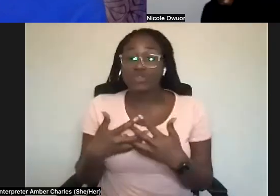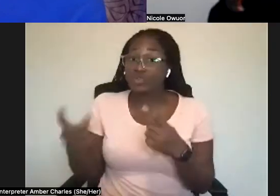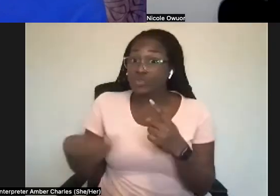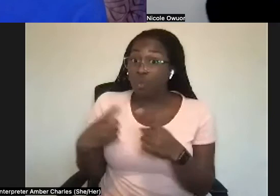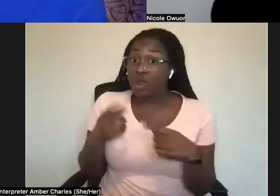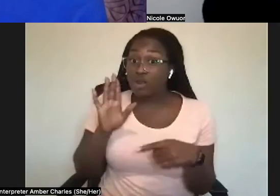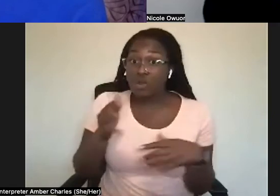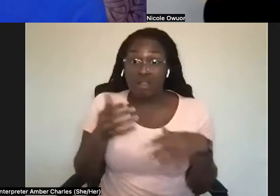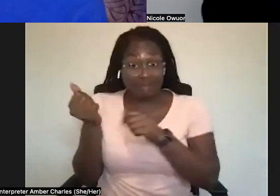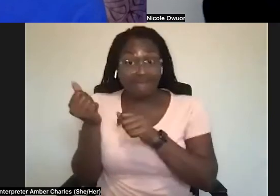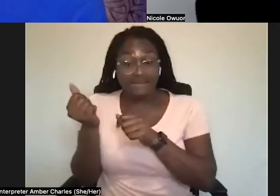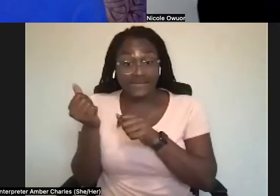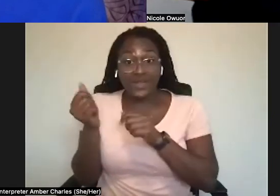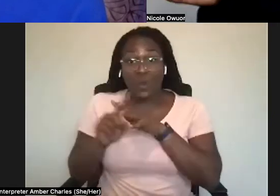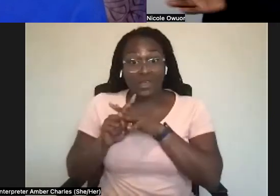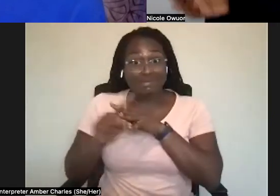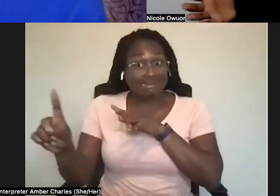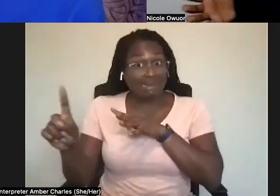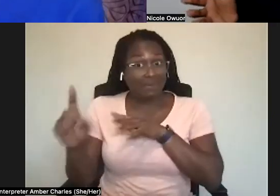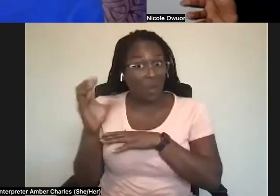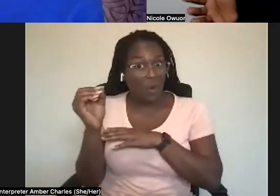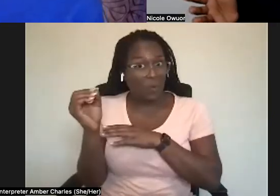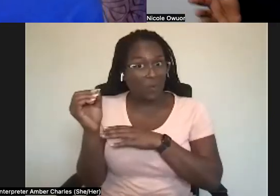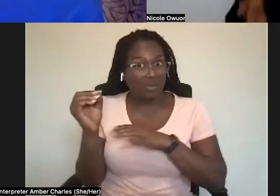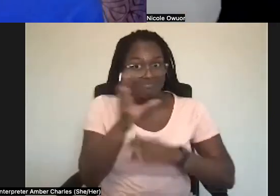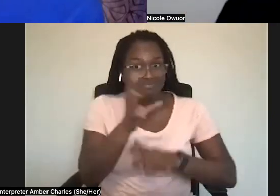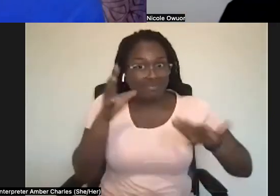leave, as you escape the corporate plantations,